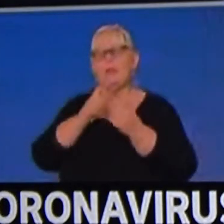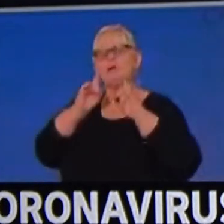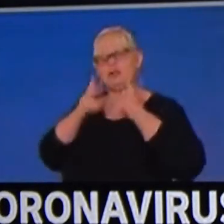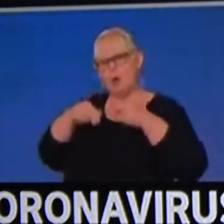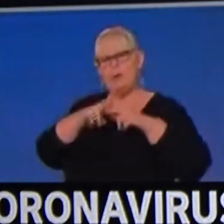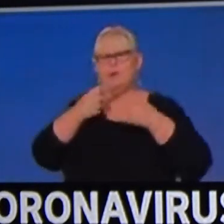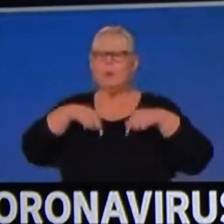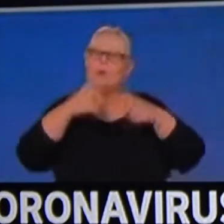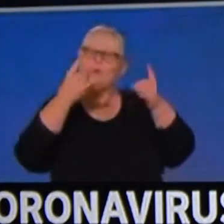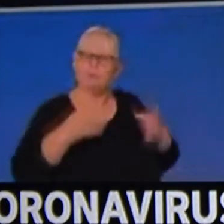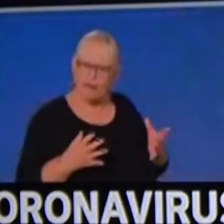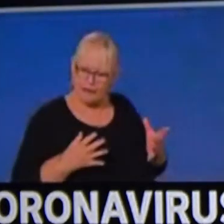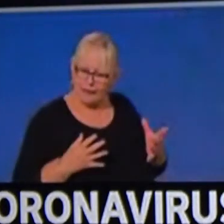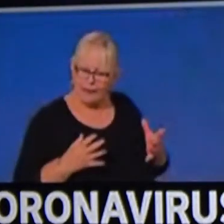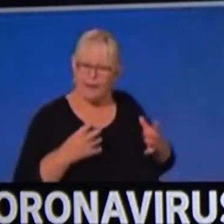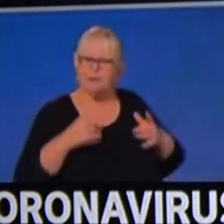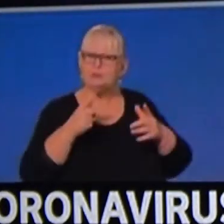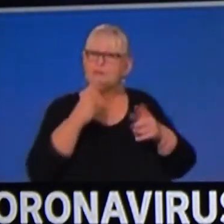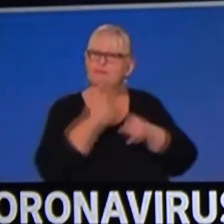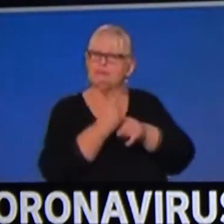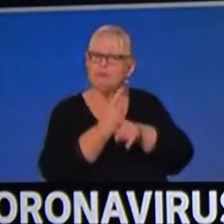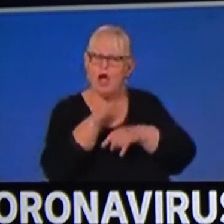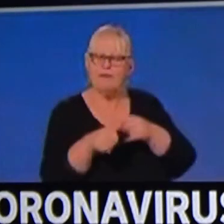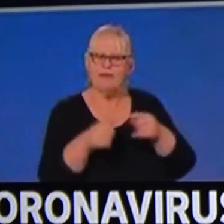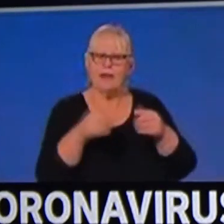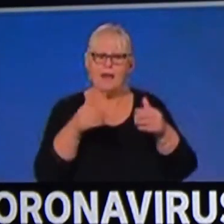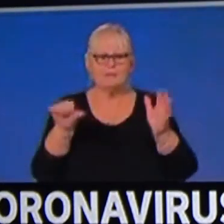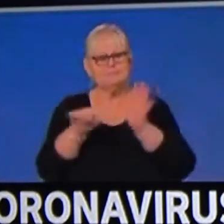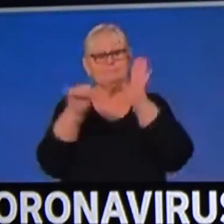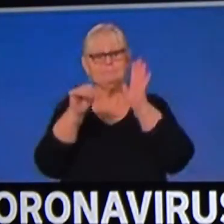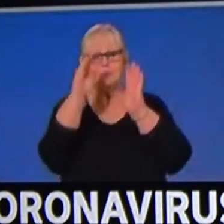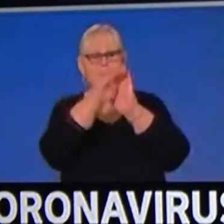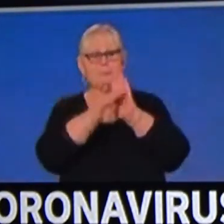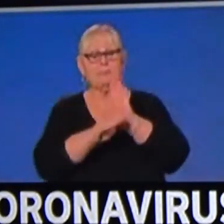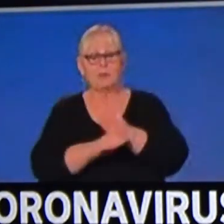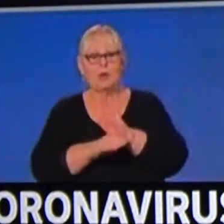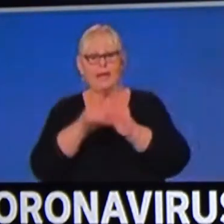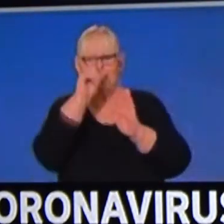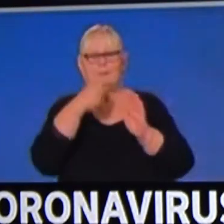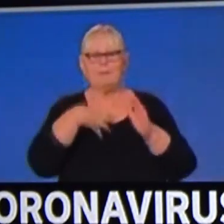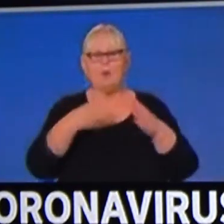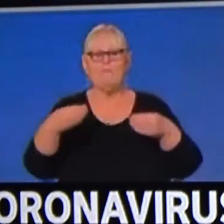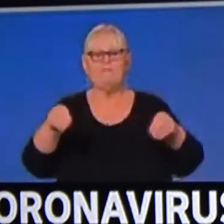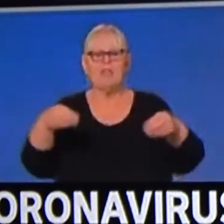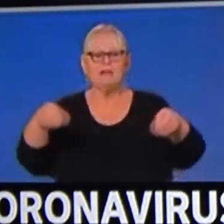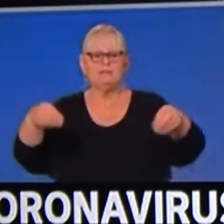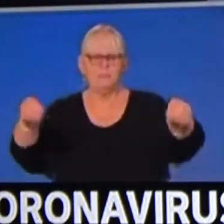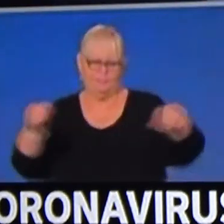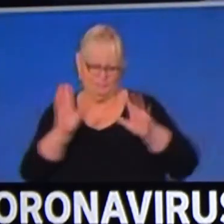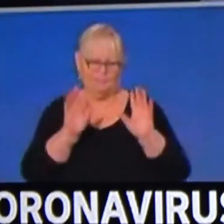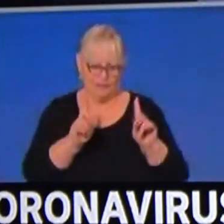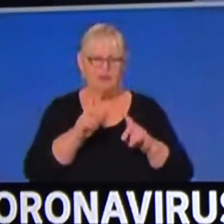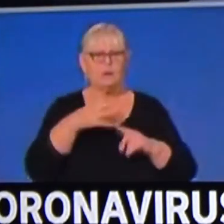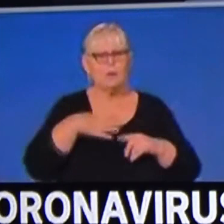National Cabinet's decisions about the easing of restrictions when that is deemed possible. And the most important of those is what's called